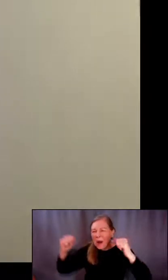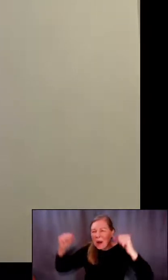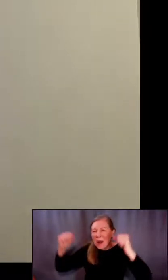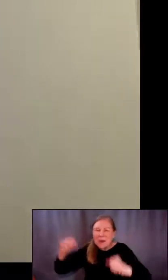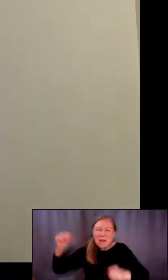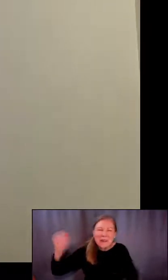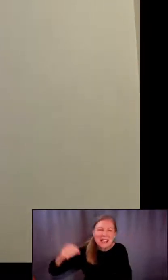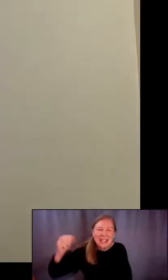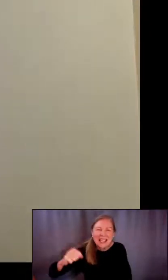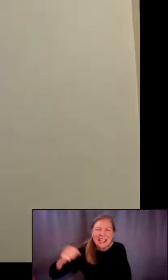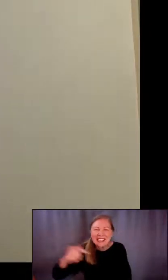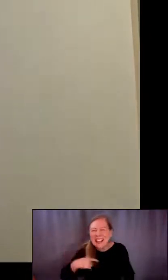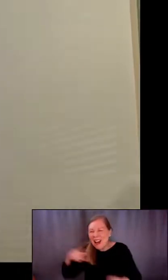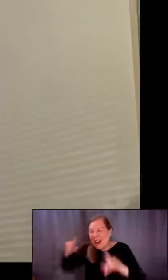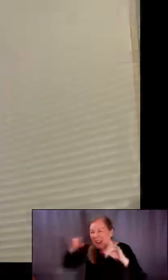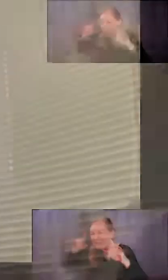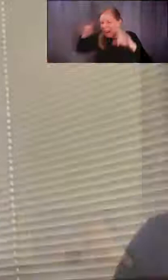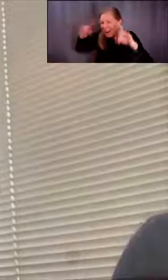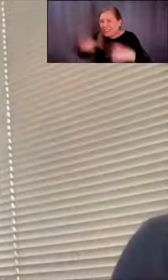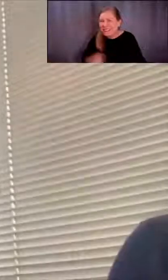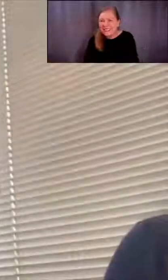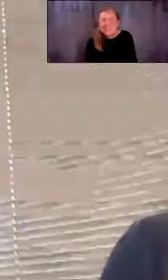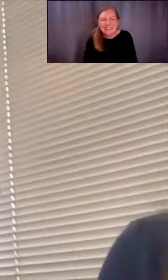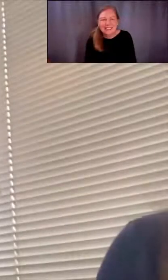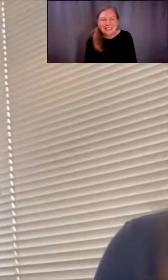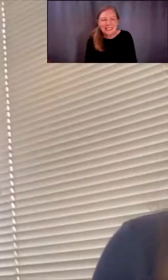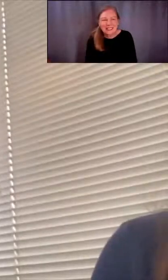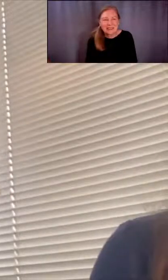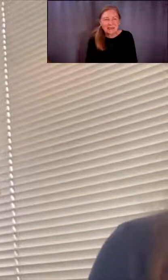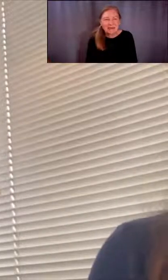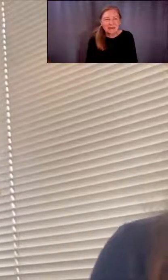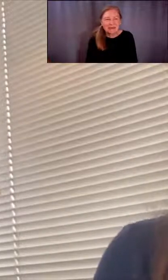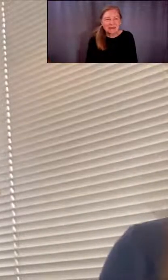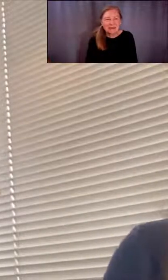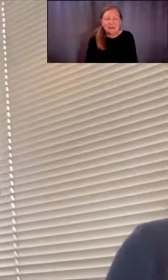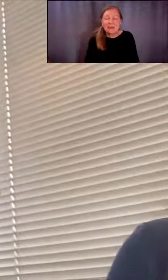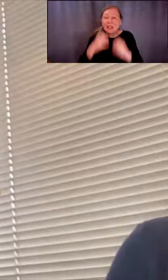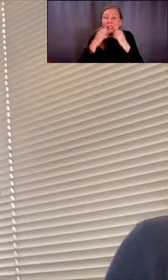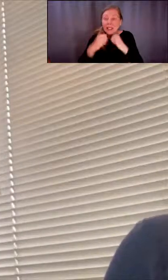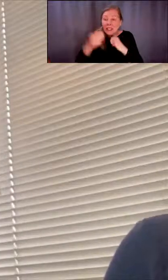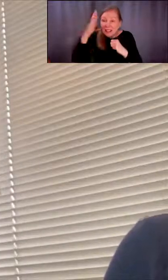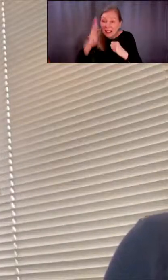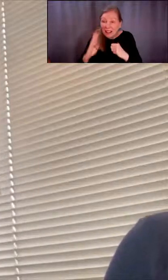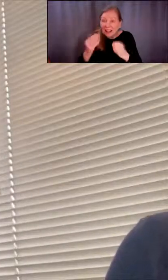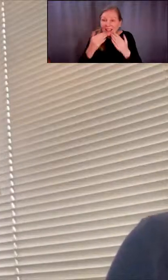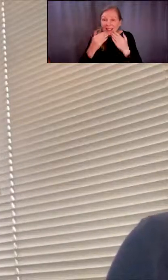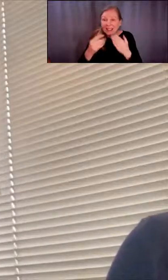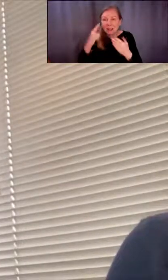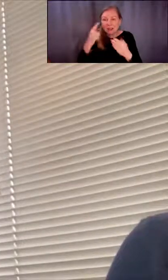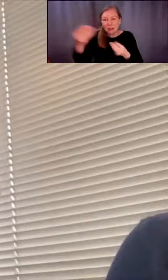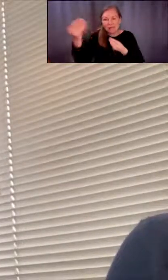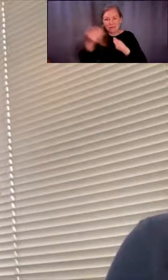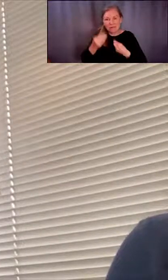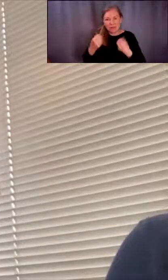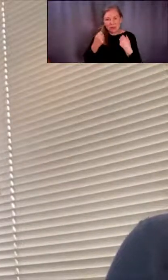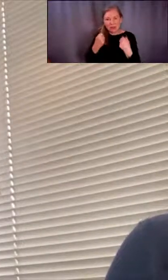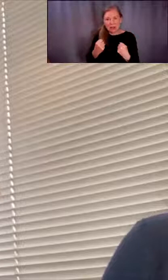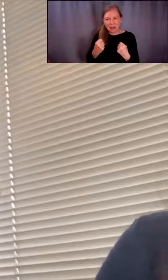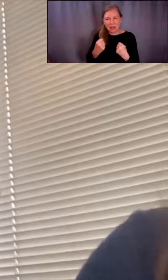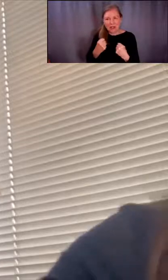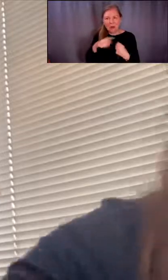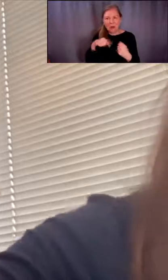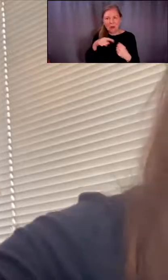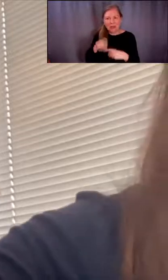Yes, I rock. Dear God, thank you for giving us strength when we need it.